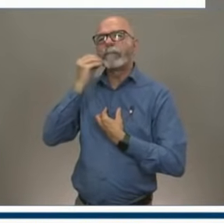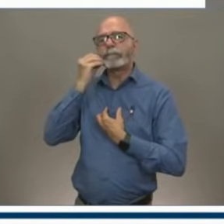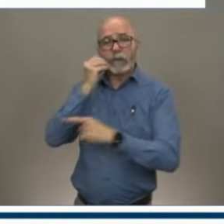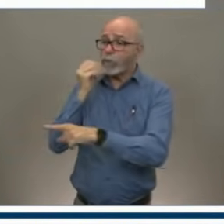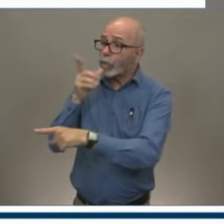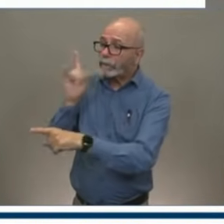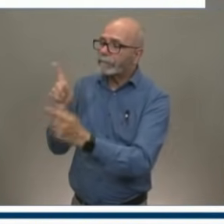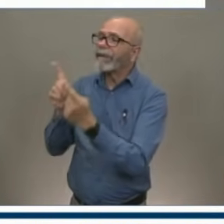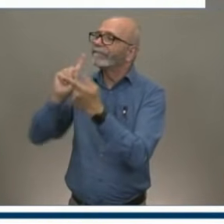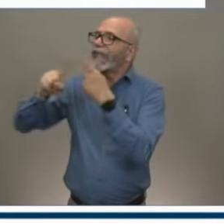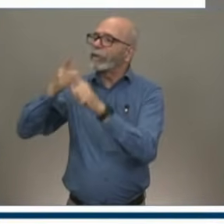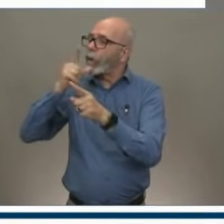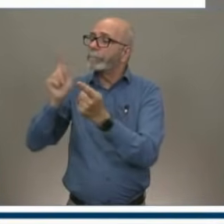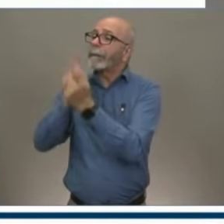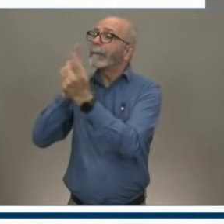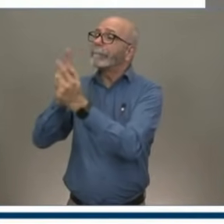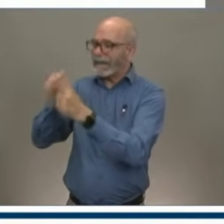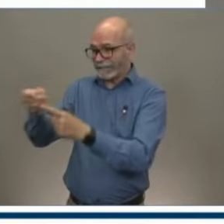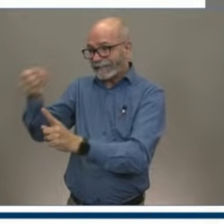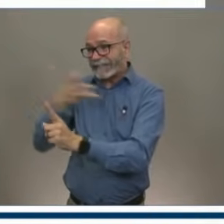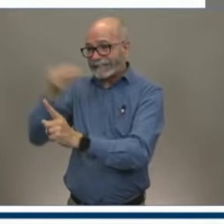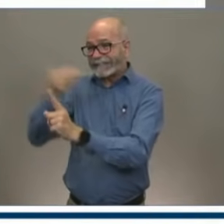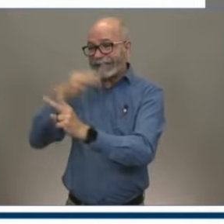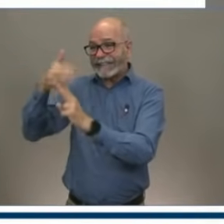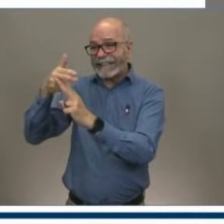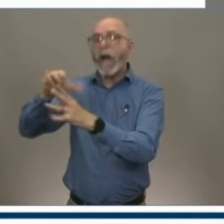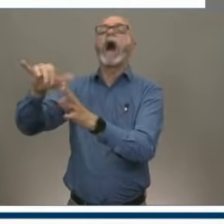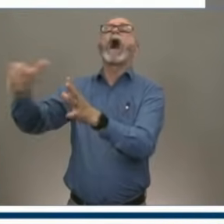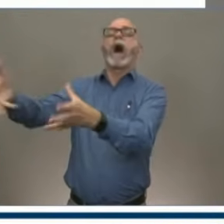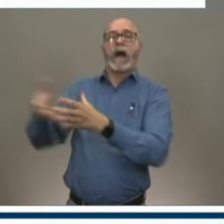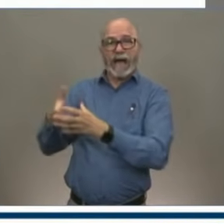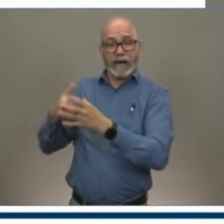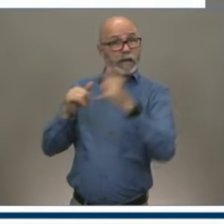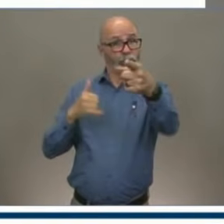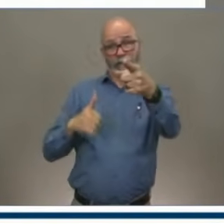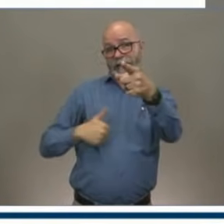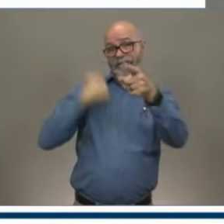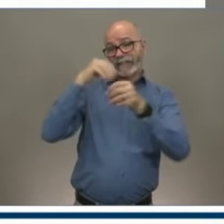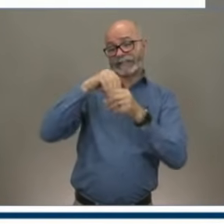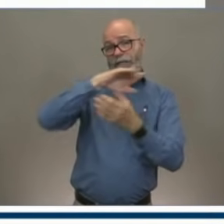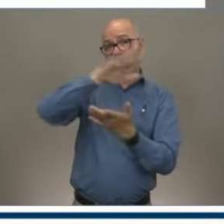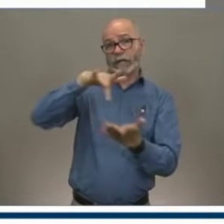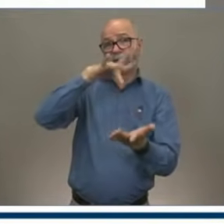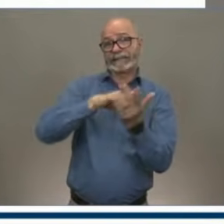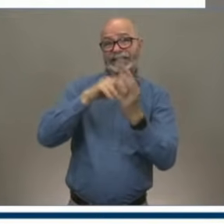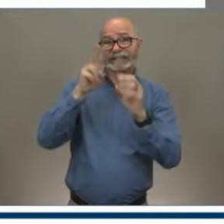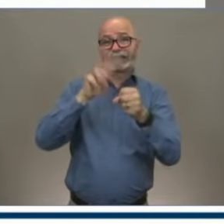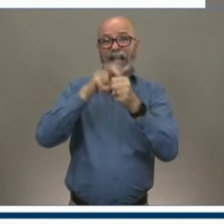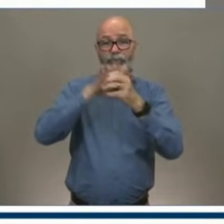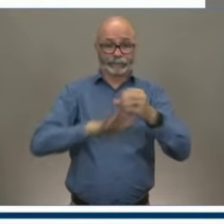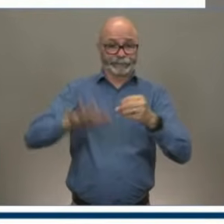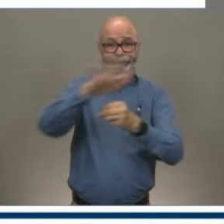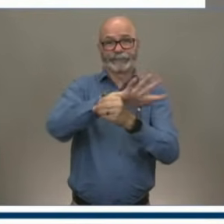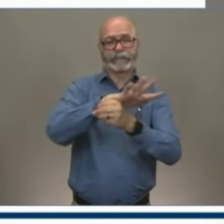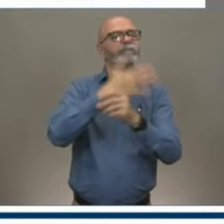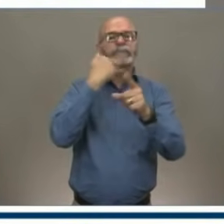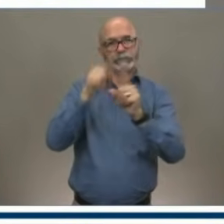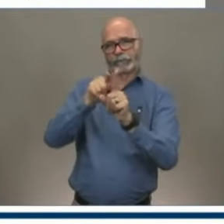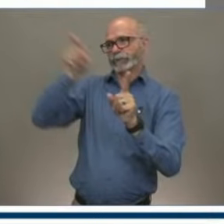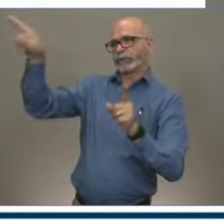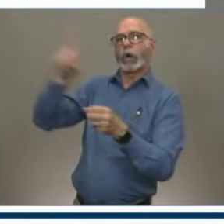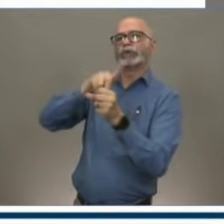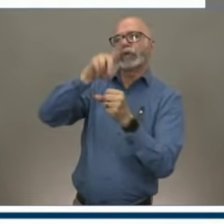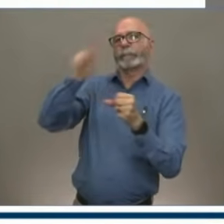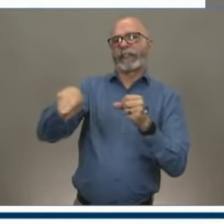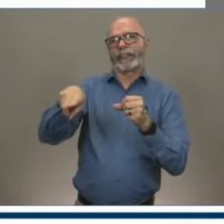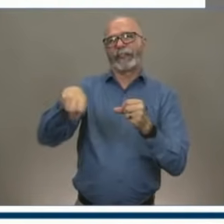continue to go to the primary assessment center at the Dartmouth Sportsplex. For that primary assessment center, you do not need an appointment.